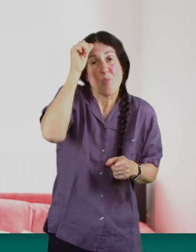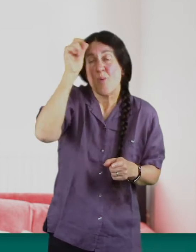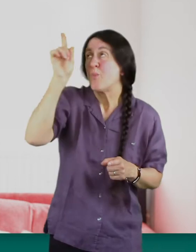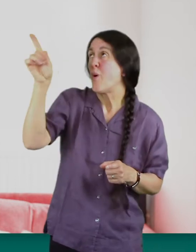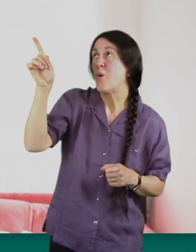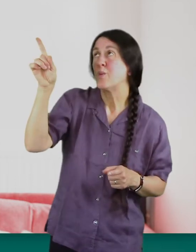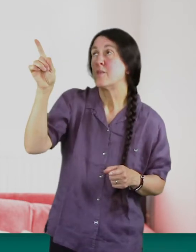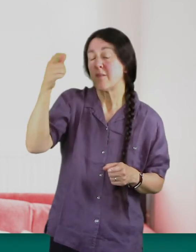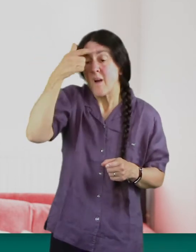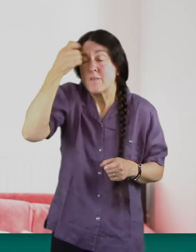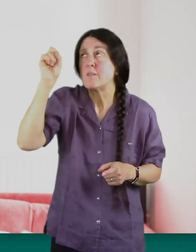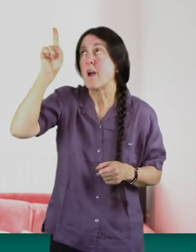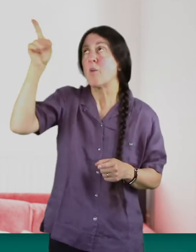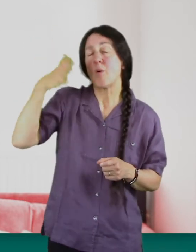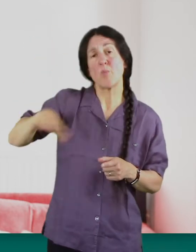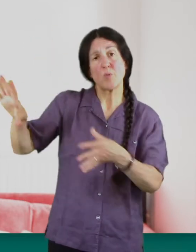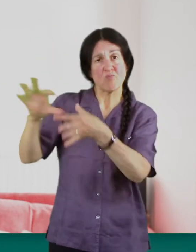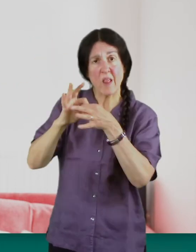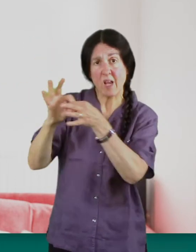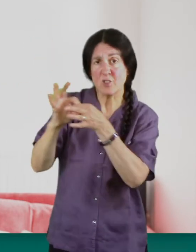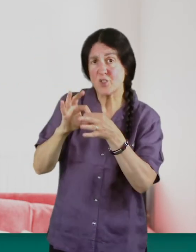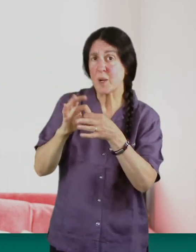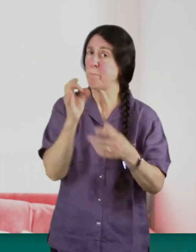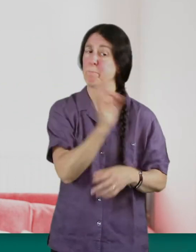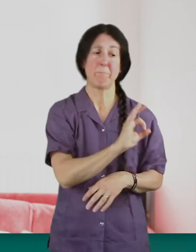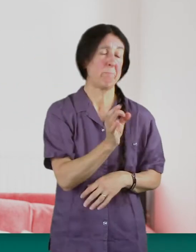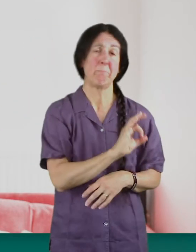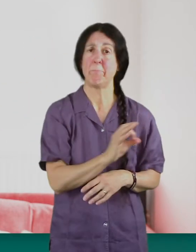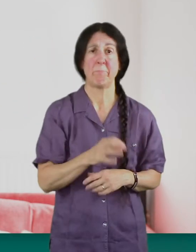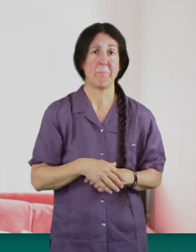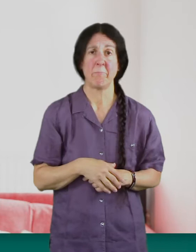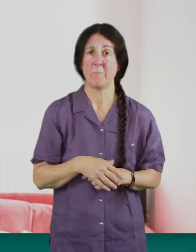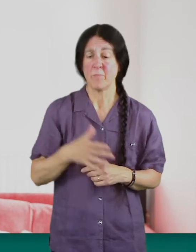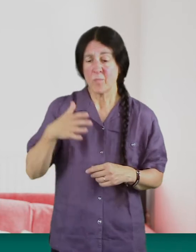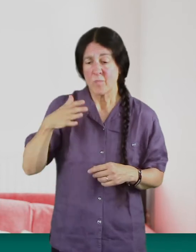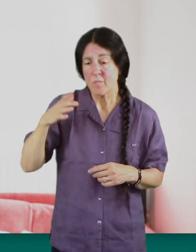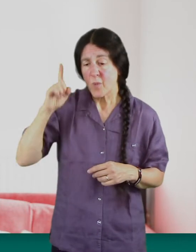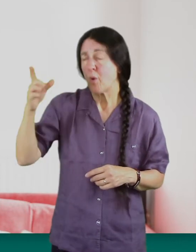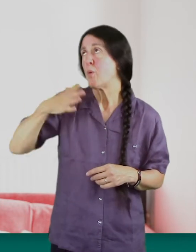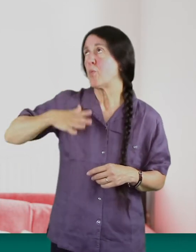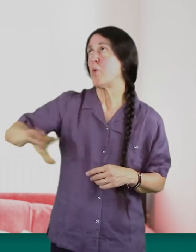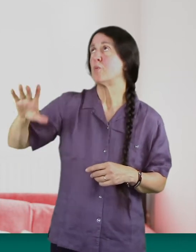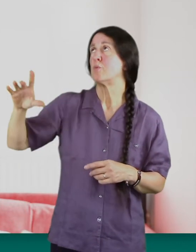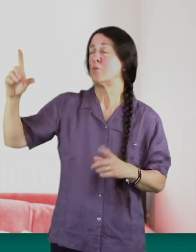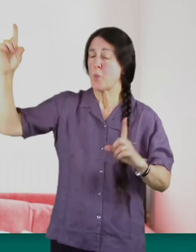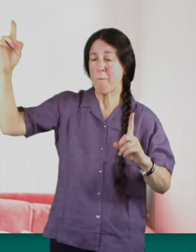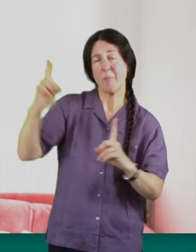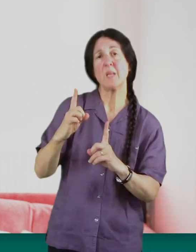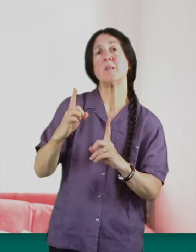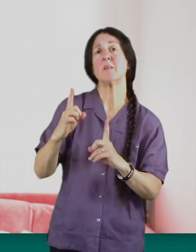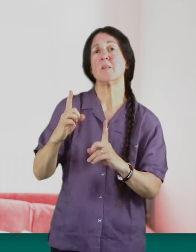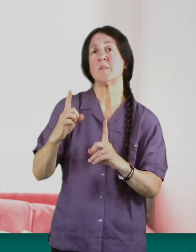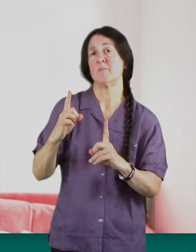relationship, that God looks to meet with us where we are. And if you think that God is about